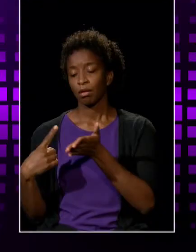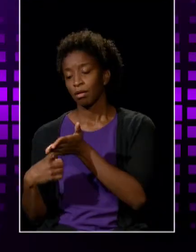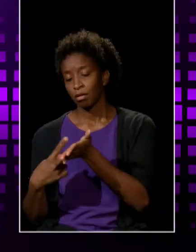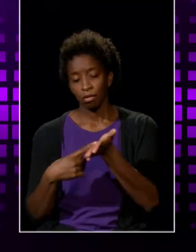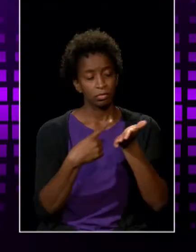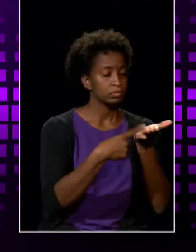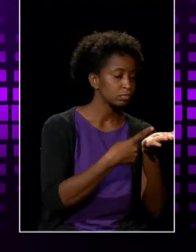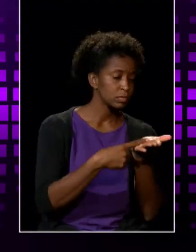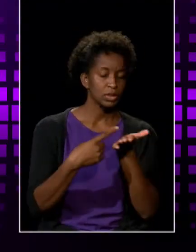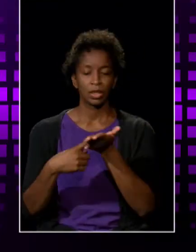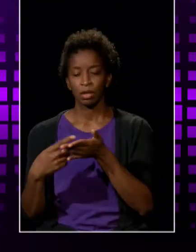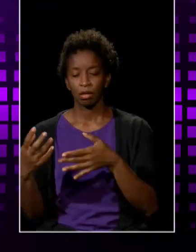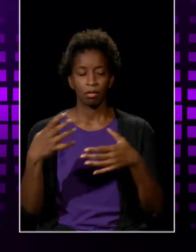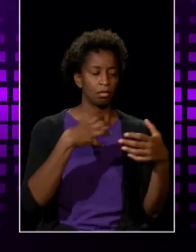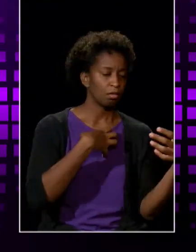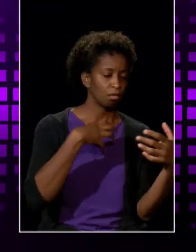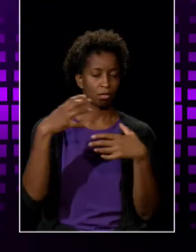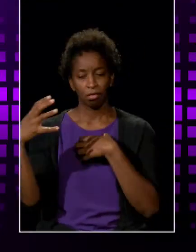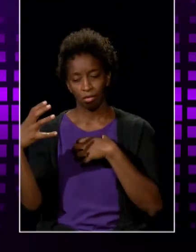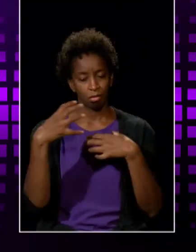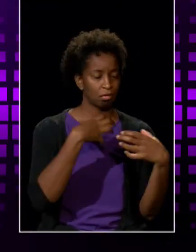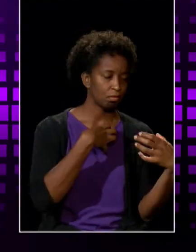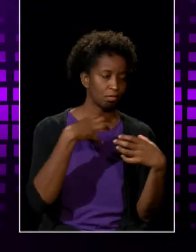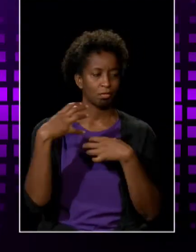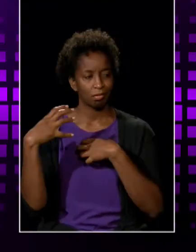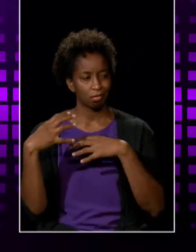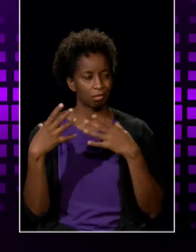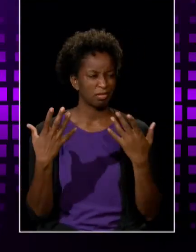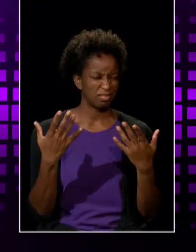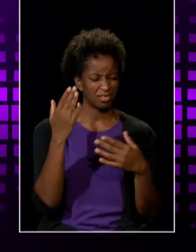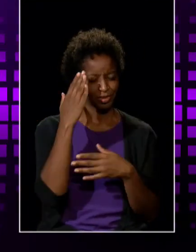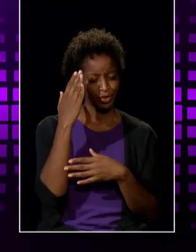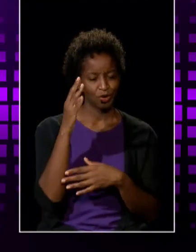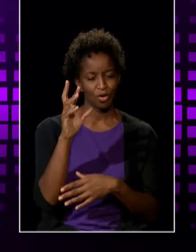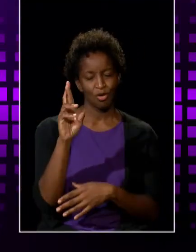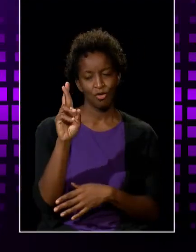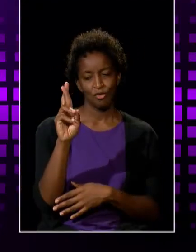as Brock Gonzalez called it, the universal talk.